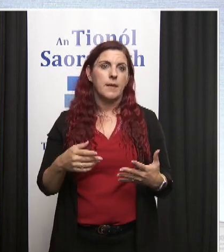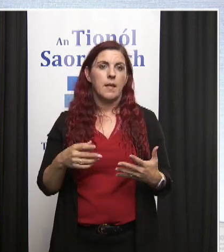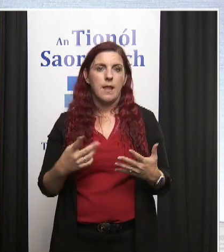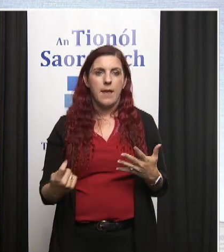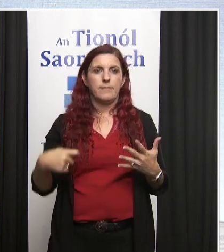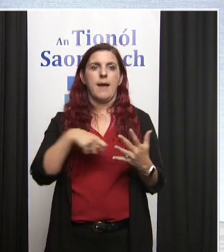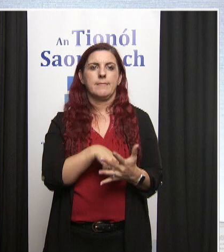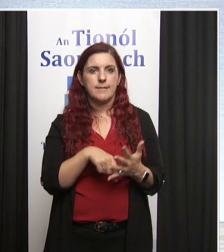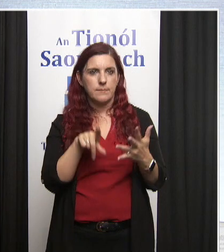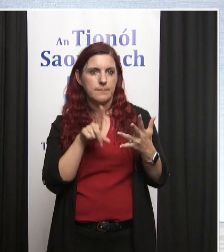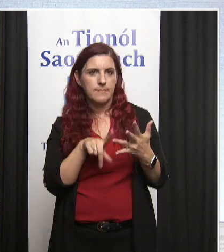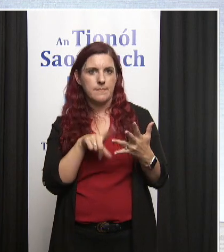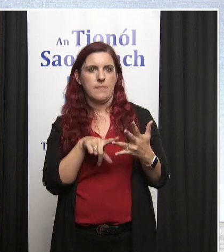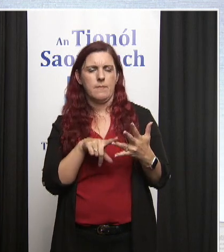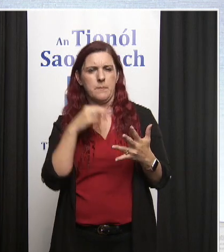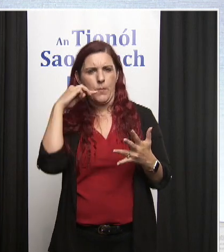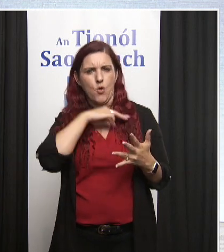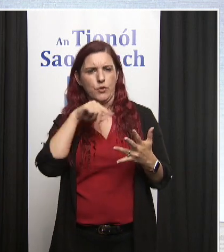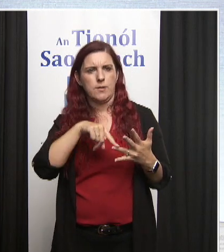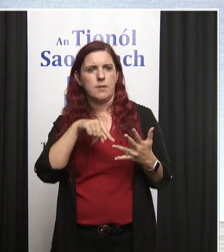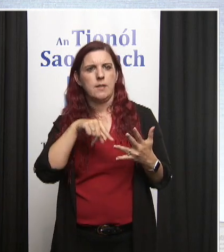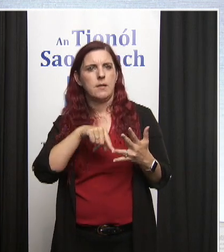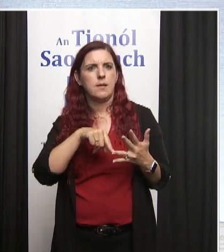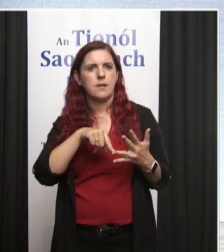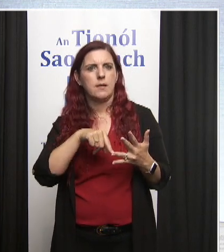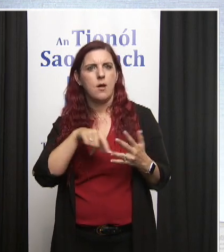also added, which was very important to us, was the